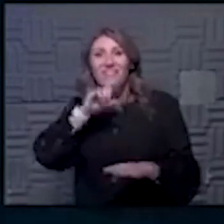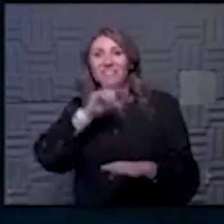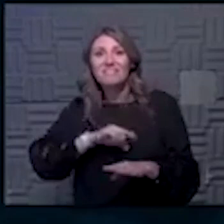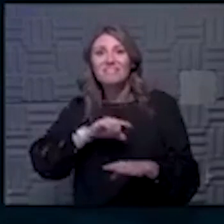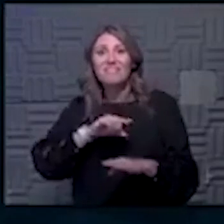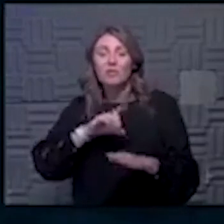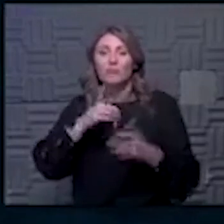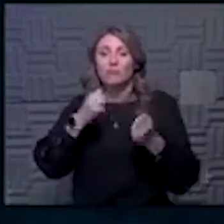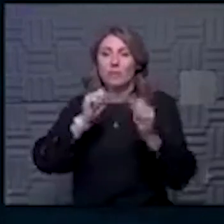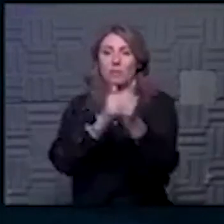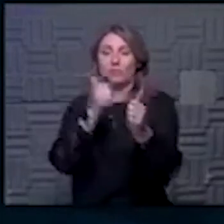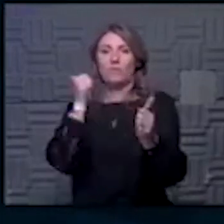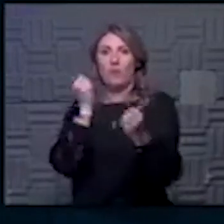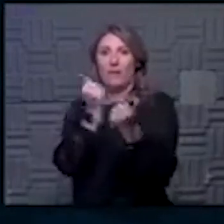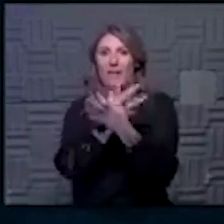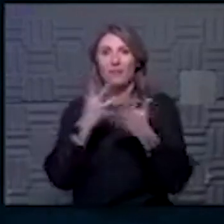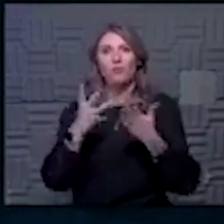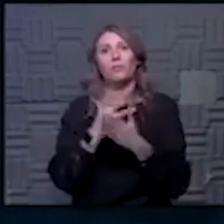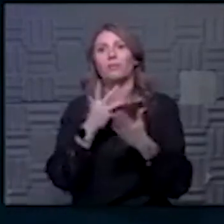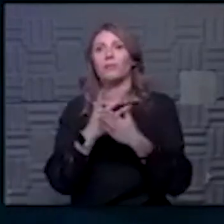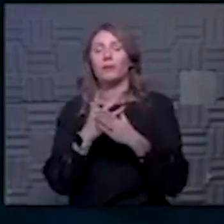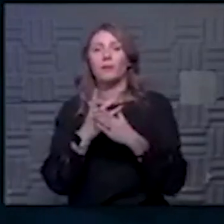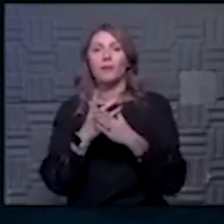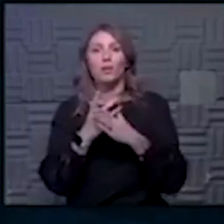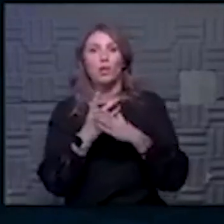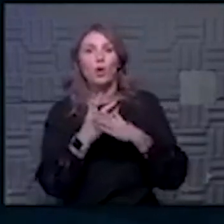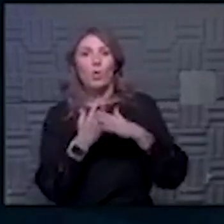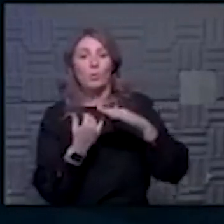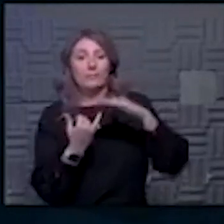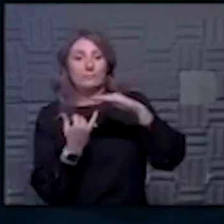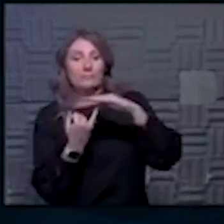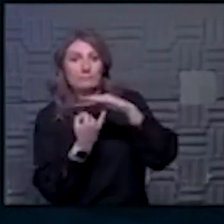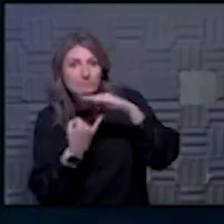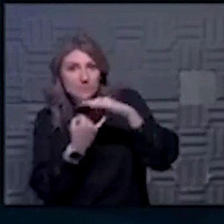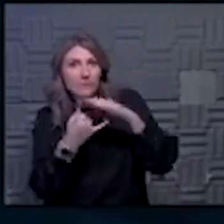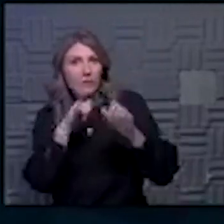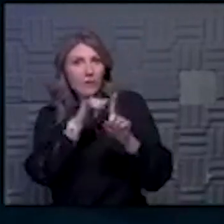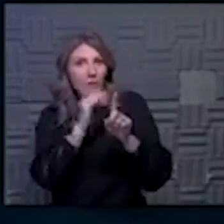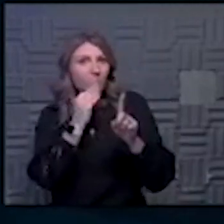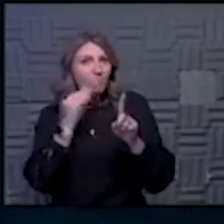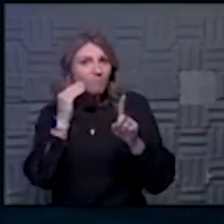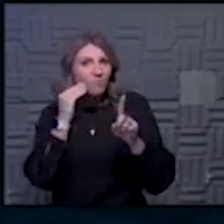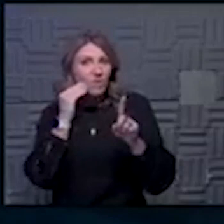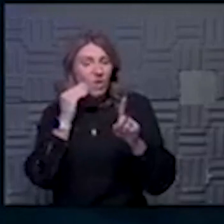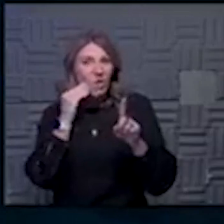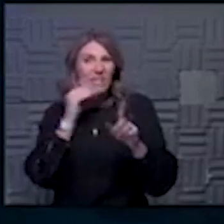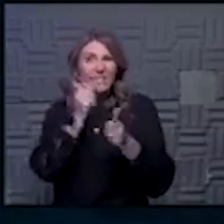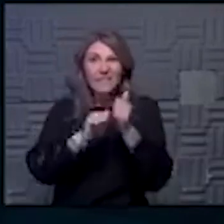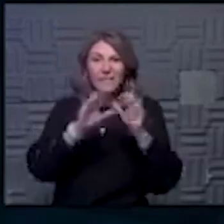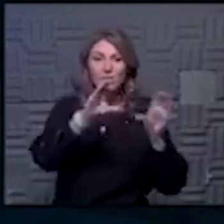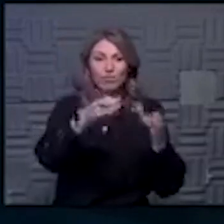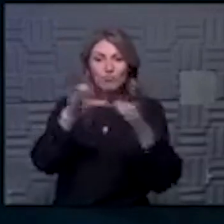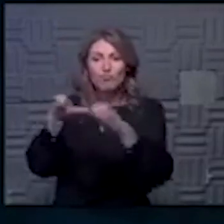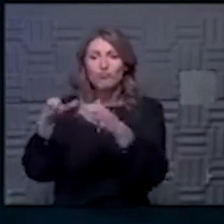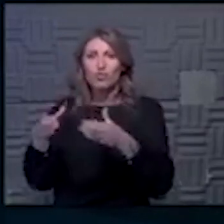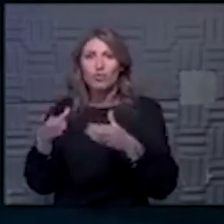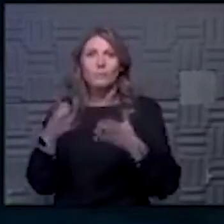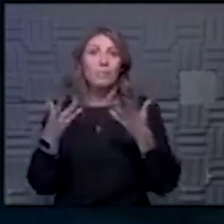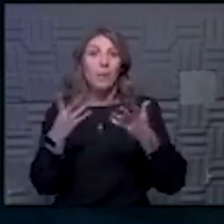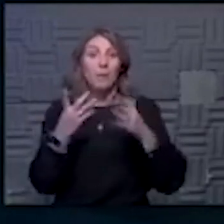everything else is essentially self-quarantining yourself of those, 3 groups that might add an additional